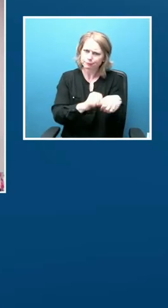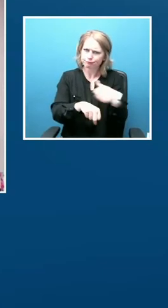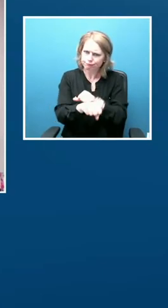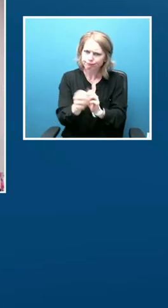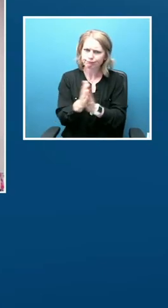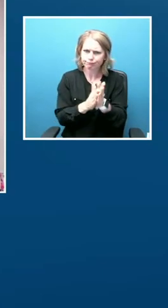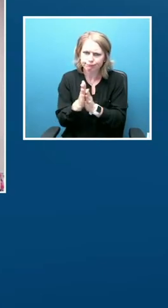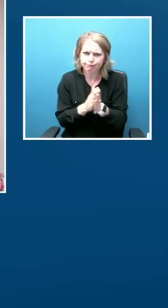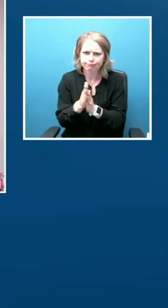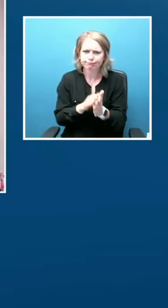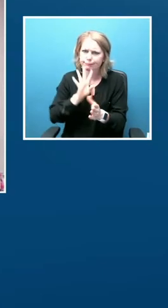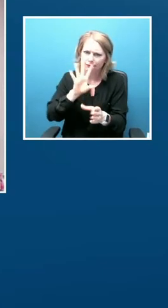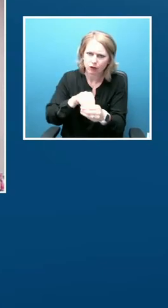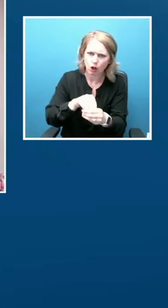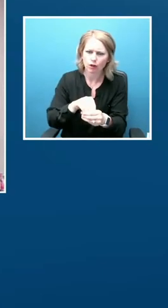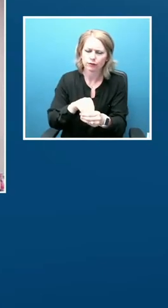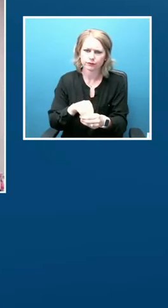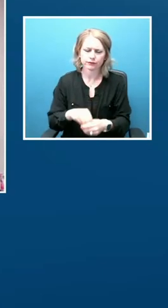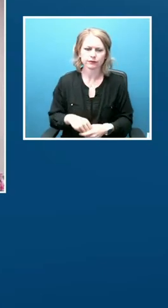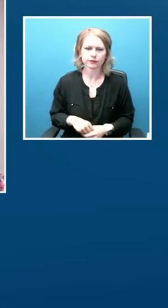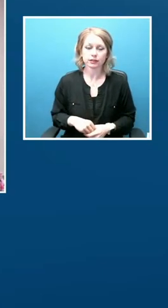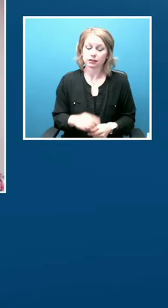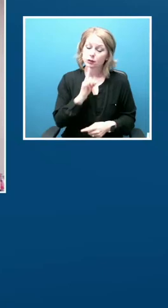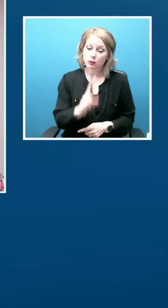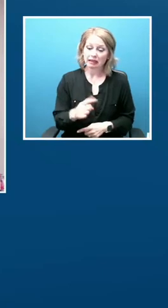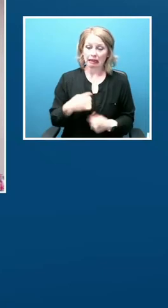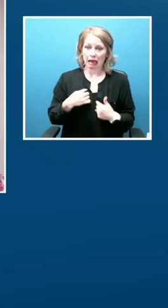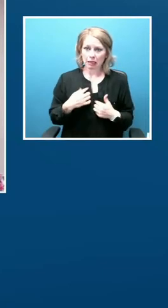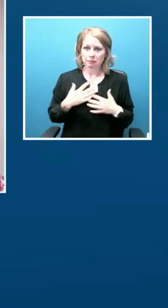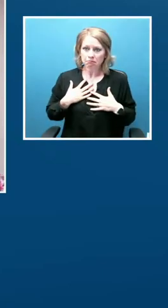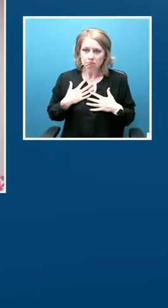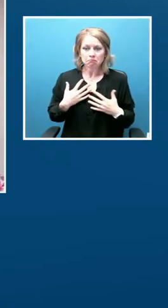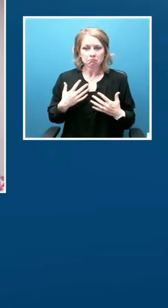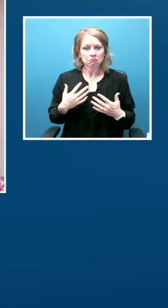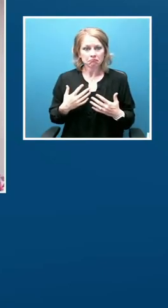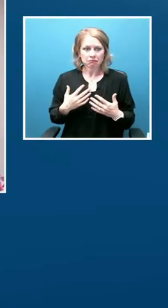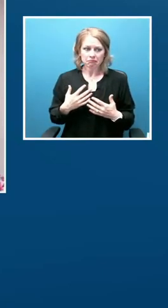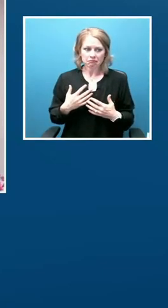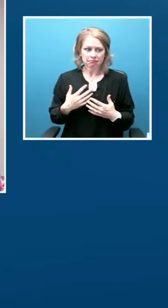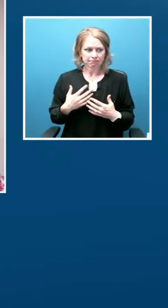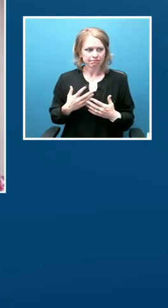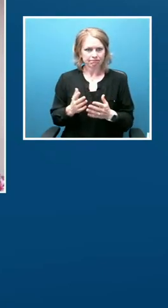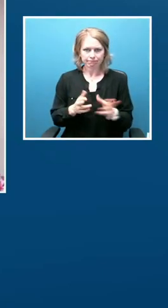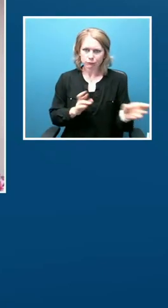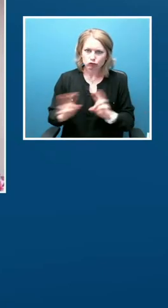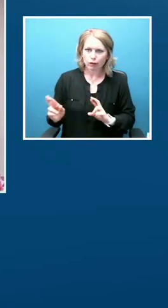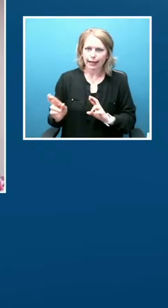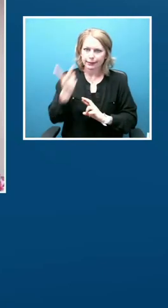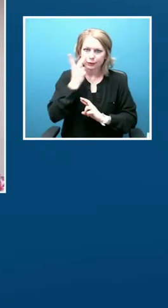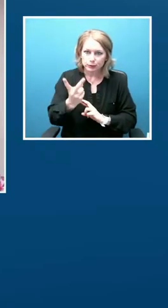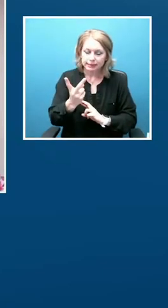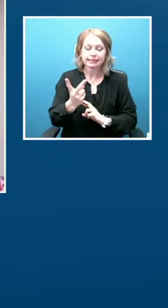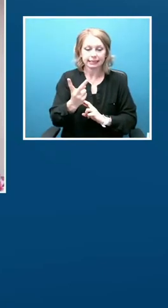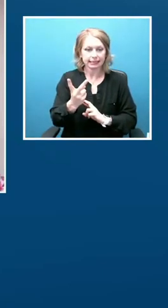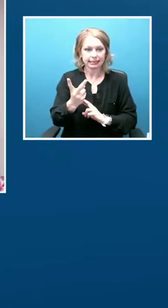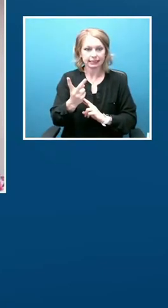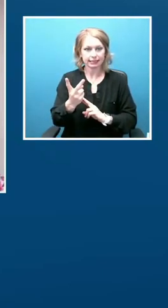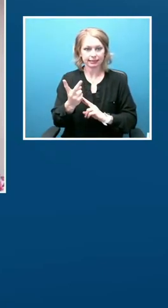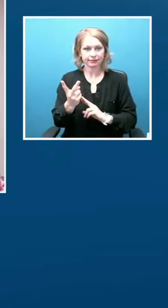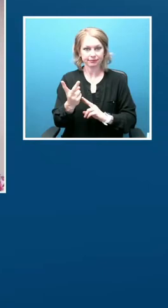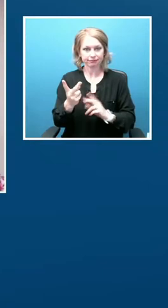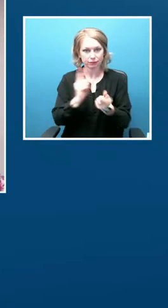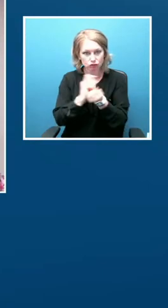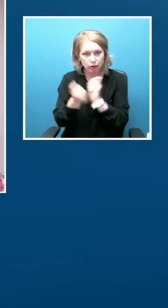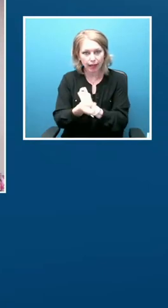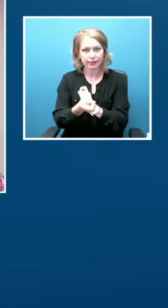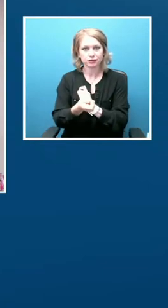I am anxious to see things start to take a turn here in West